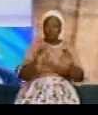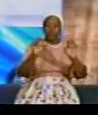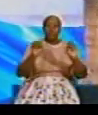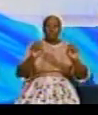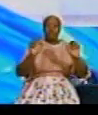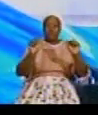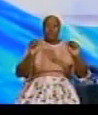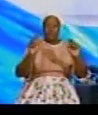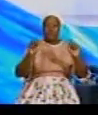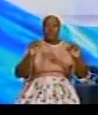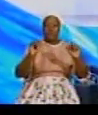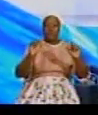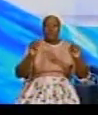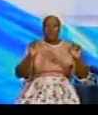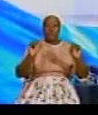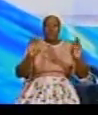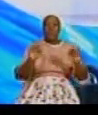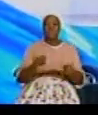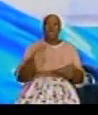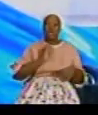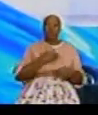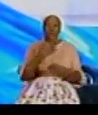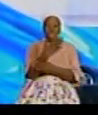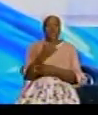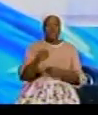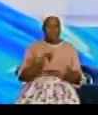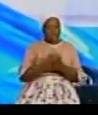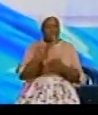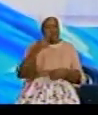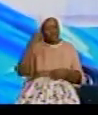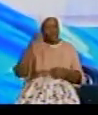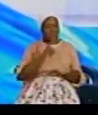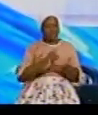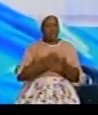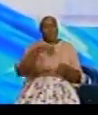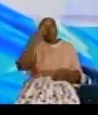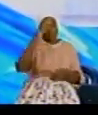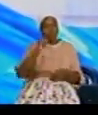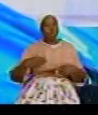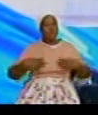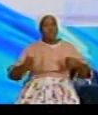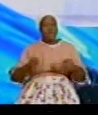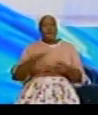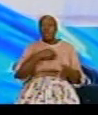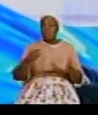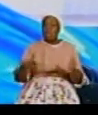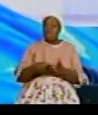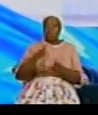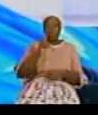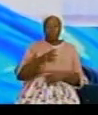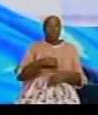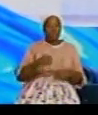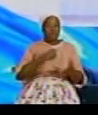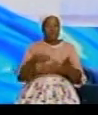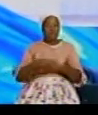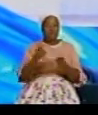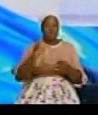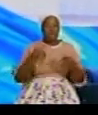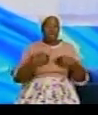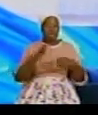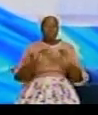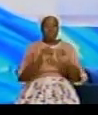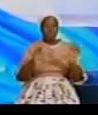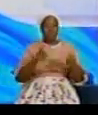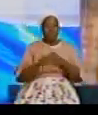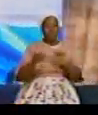one recommendation of doctors because of your health. But this one has nothing to do with